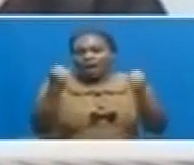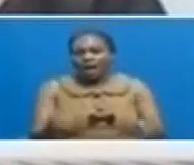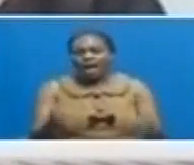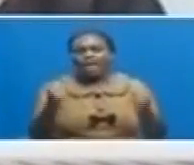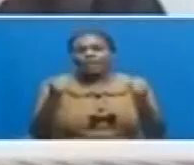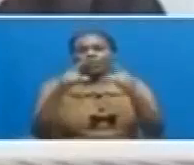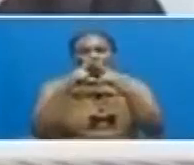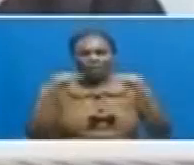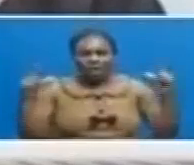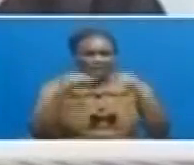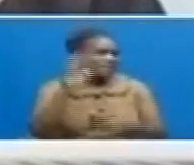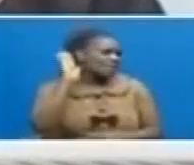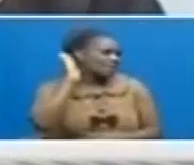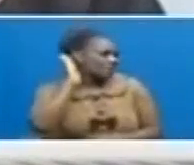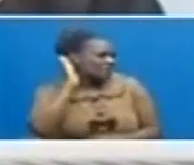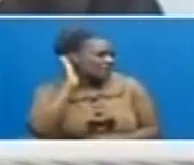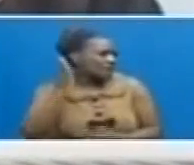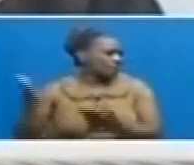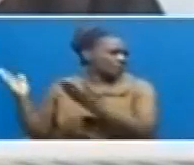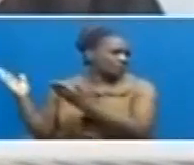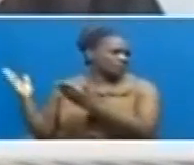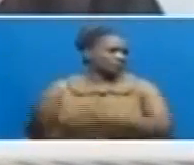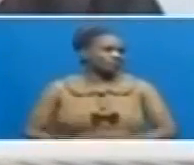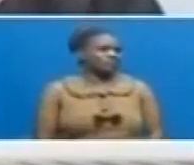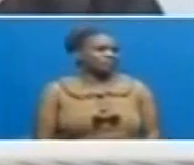the street. Listen to this one, Willis, be ready.